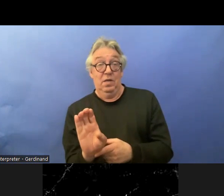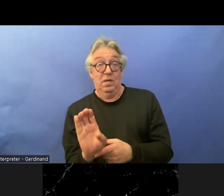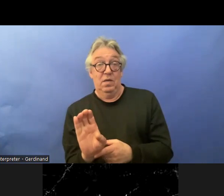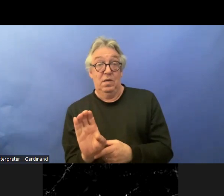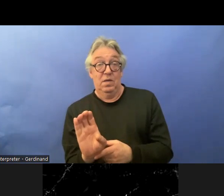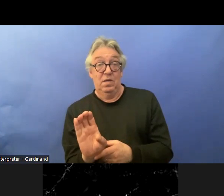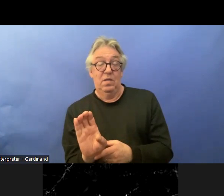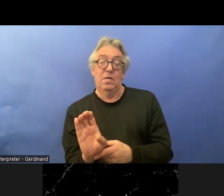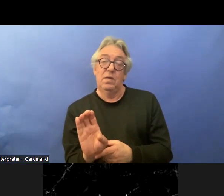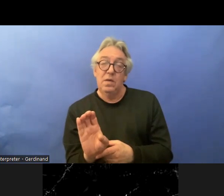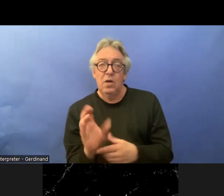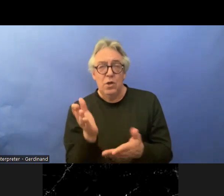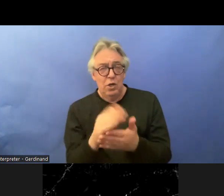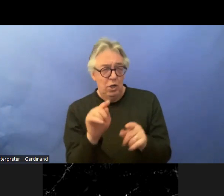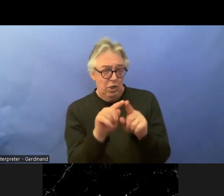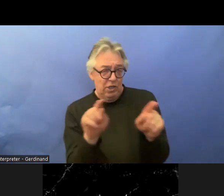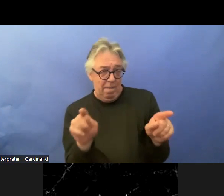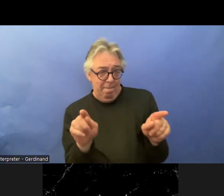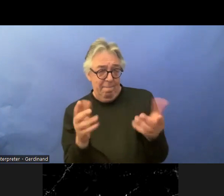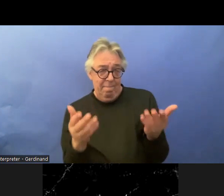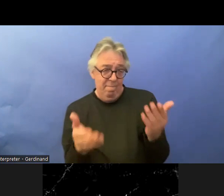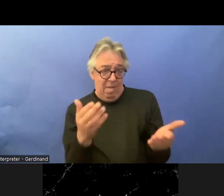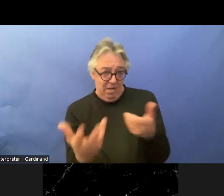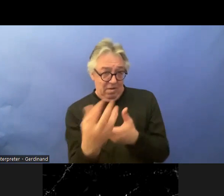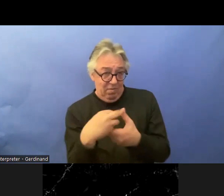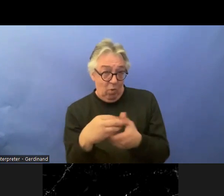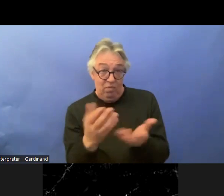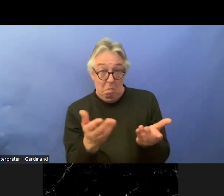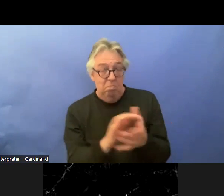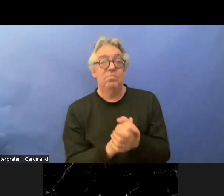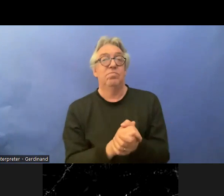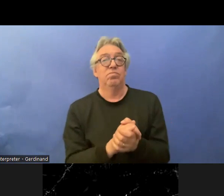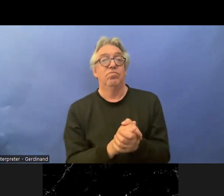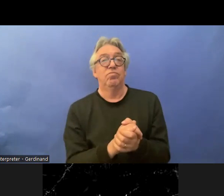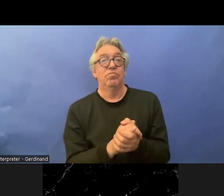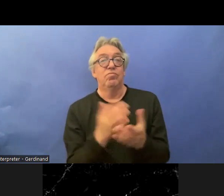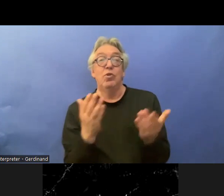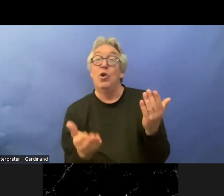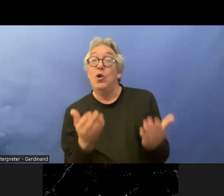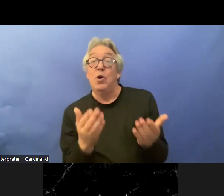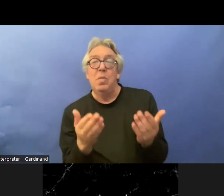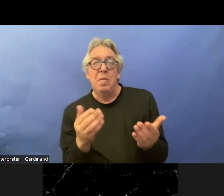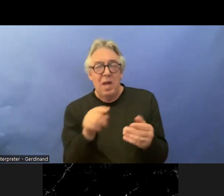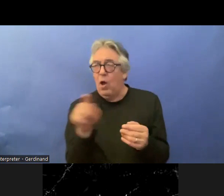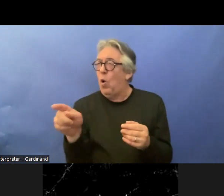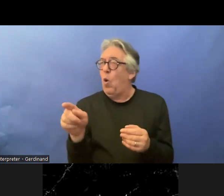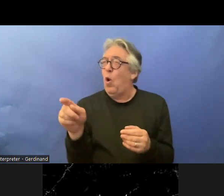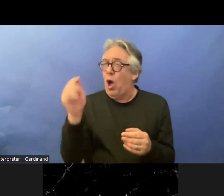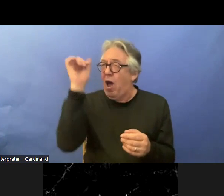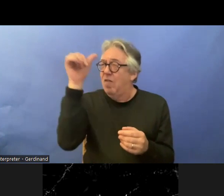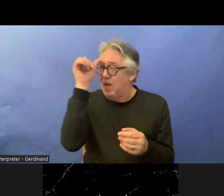Some of you may be involved and aware. I think the colleague from Afghanistan also